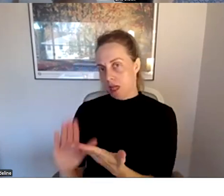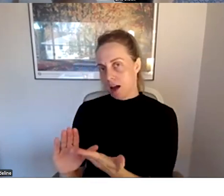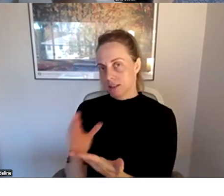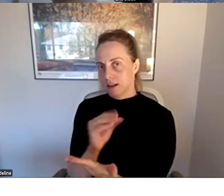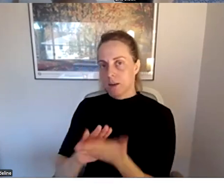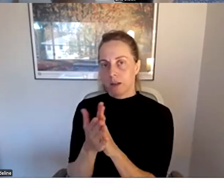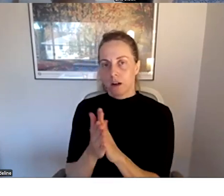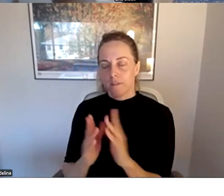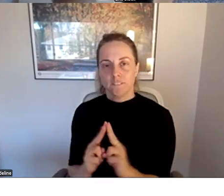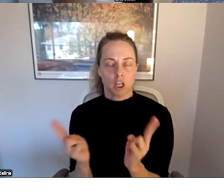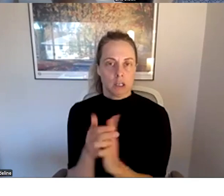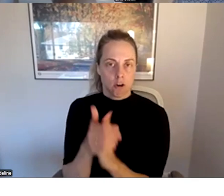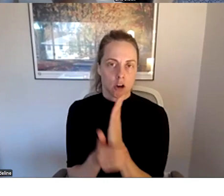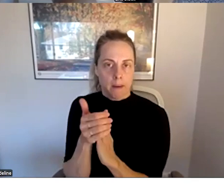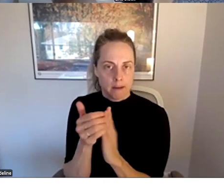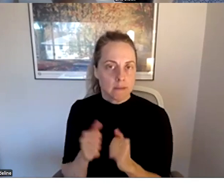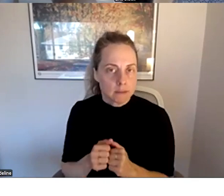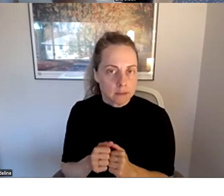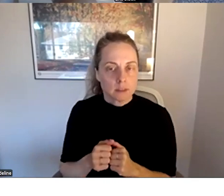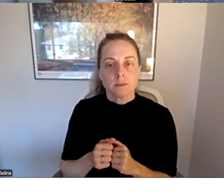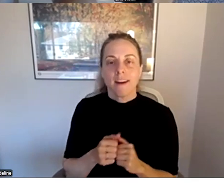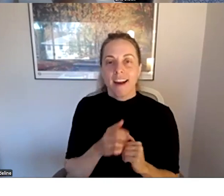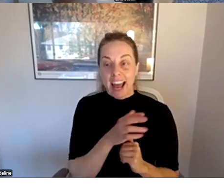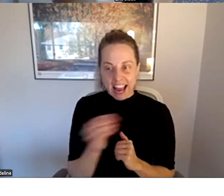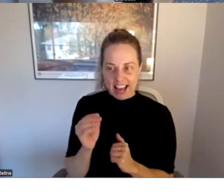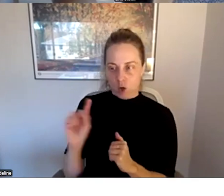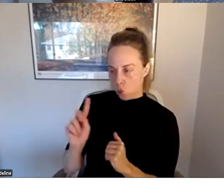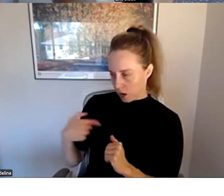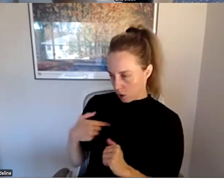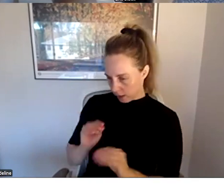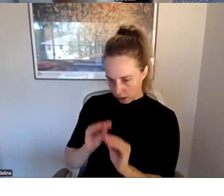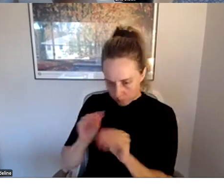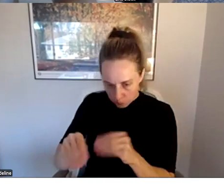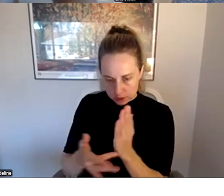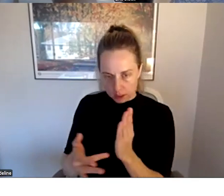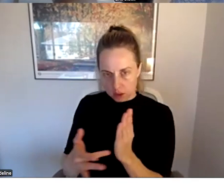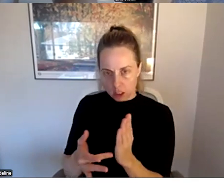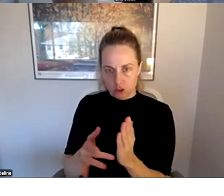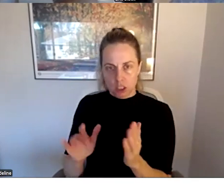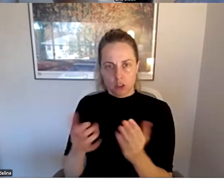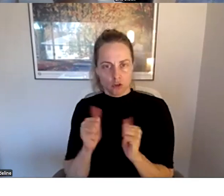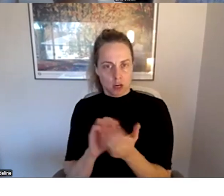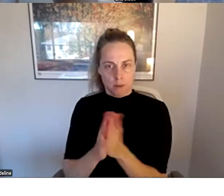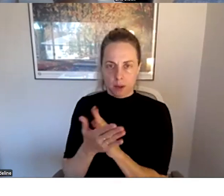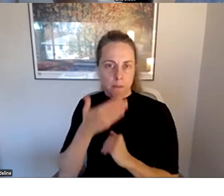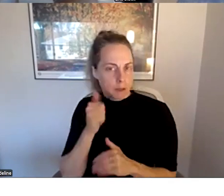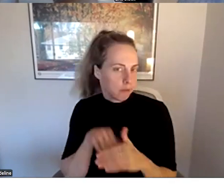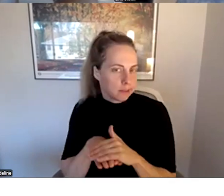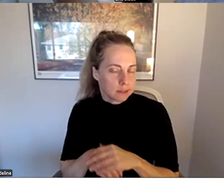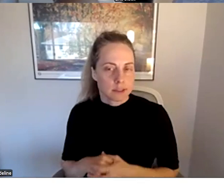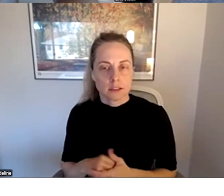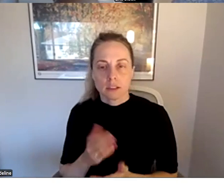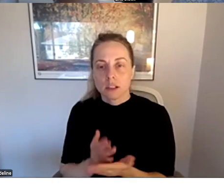as looking at where we can inject technology into part of the employee experience to provide better access. And some of those things